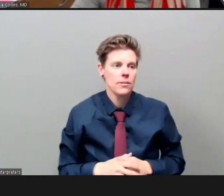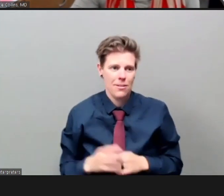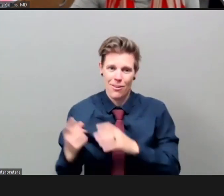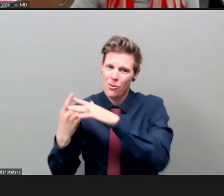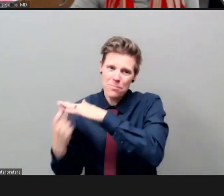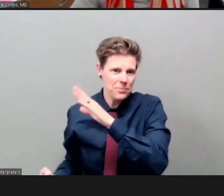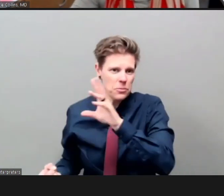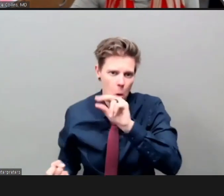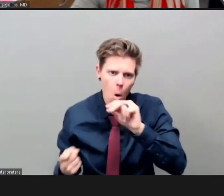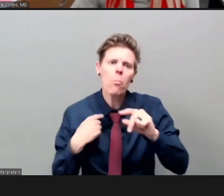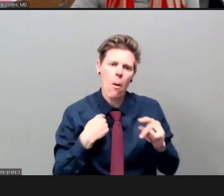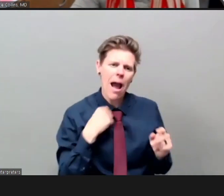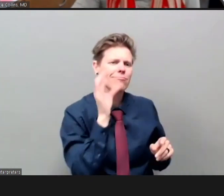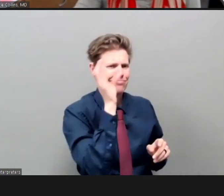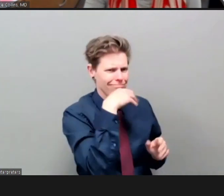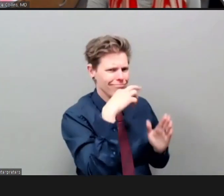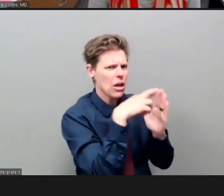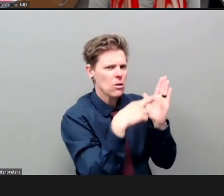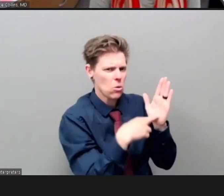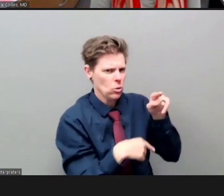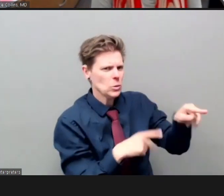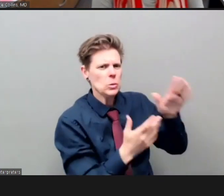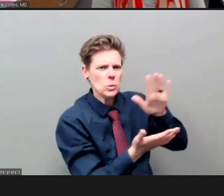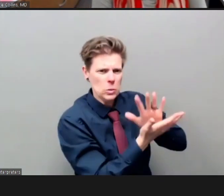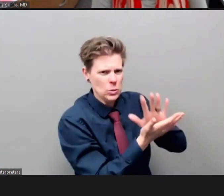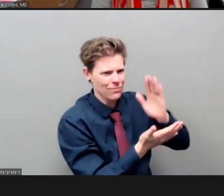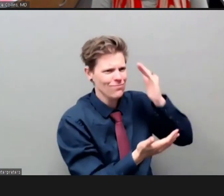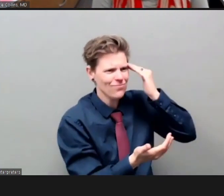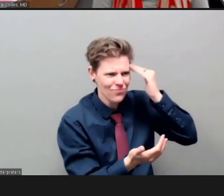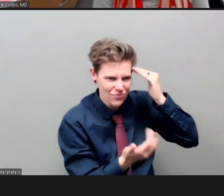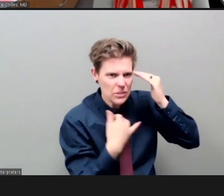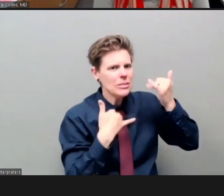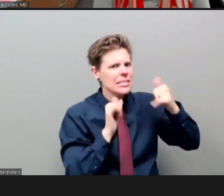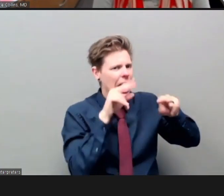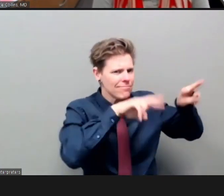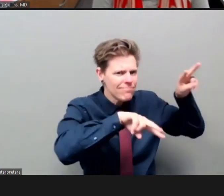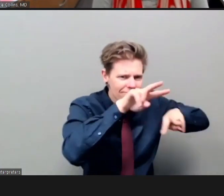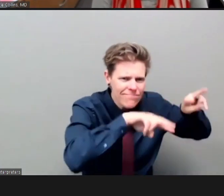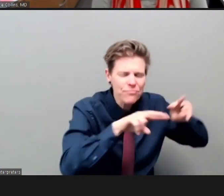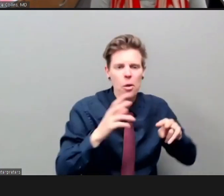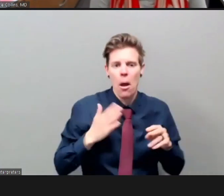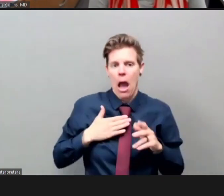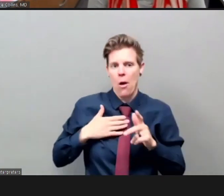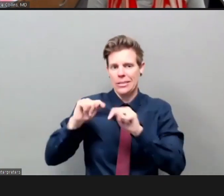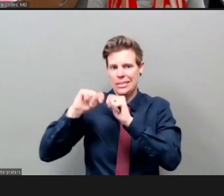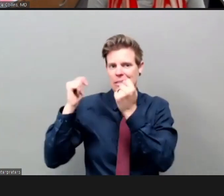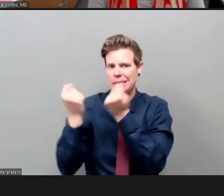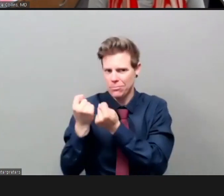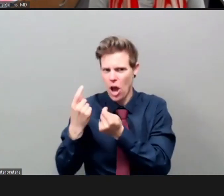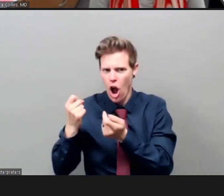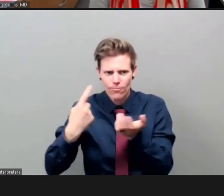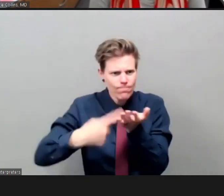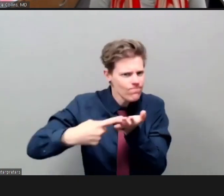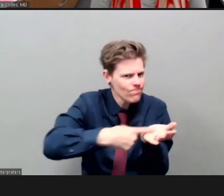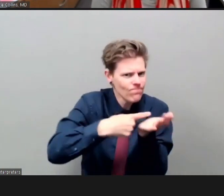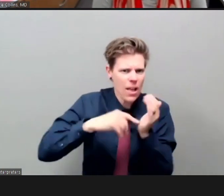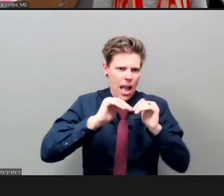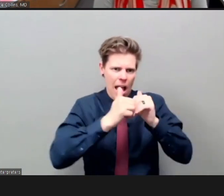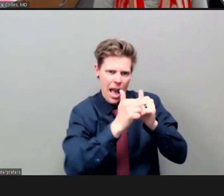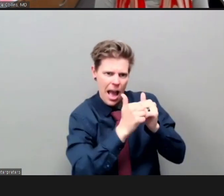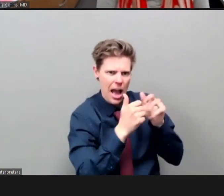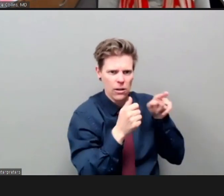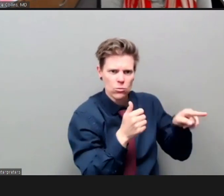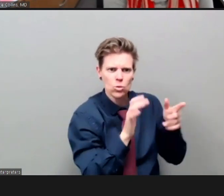more attention from the modeling team, and you should expect to hear more about that in